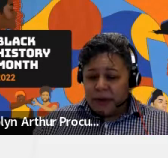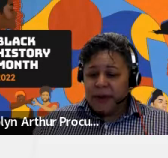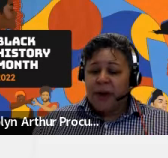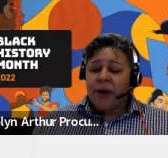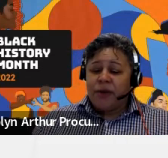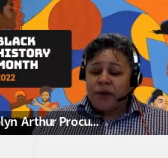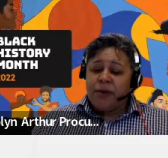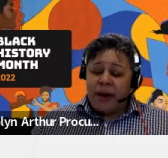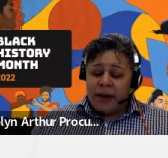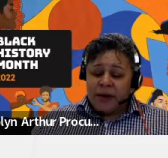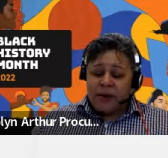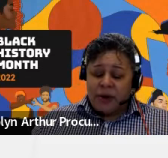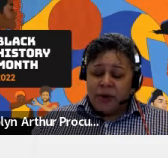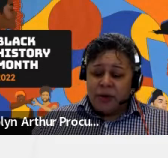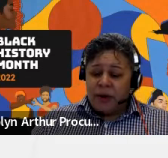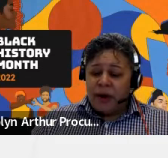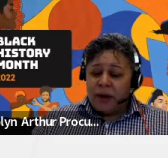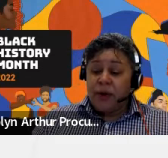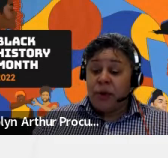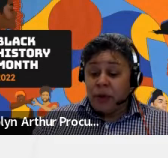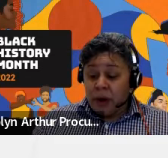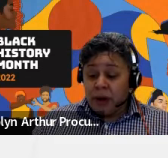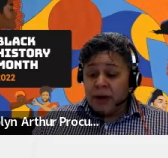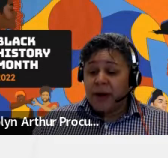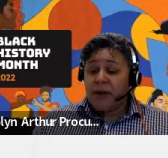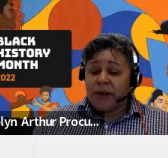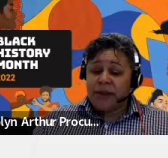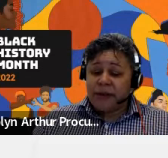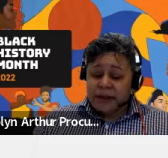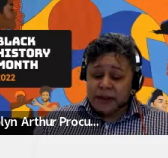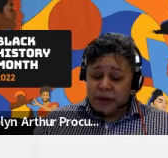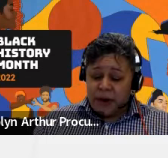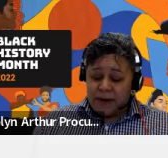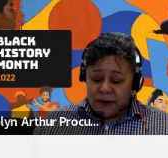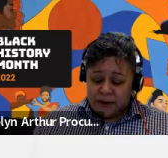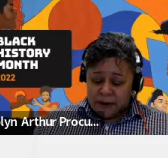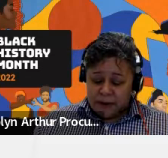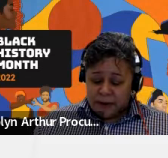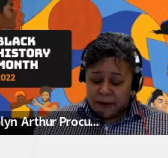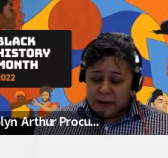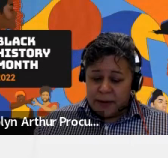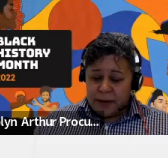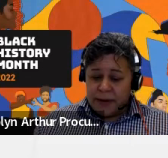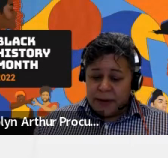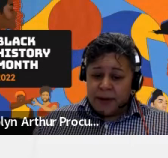been doing? Do the buyers know who you are and what services you offer?